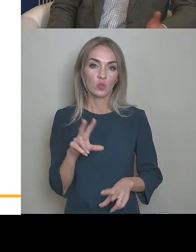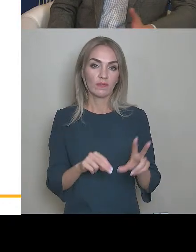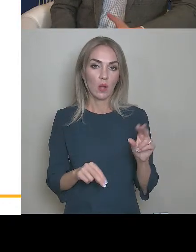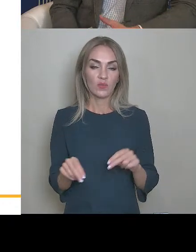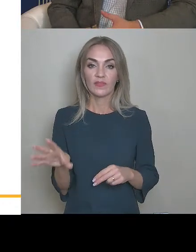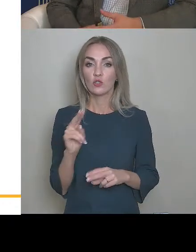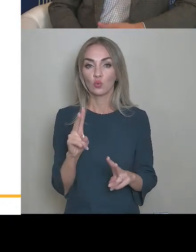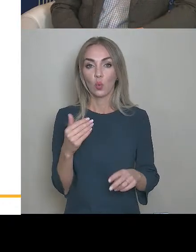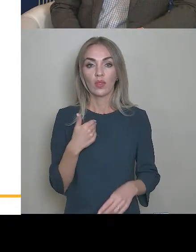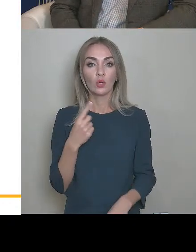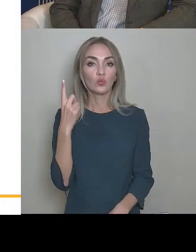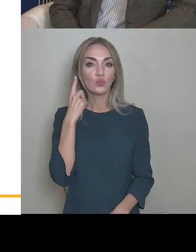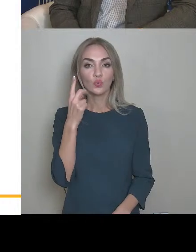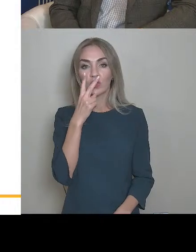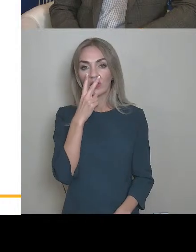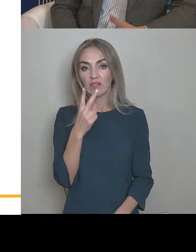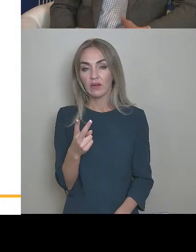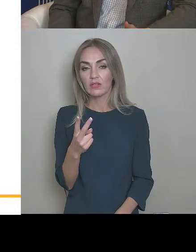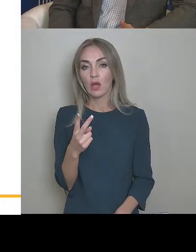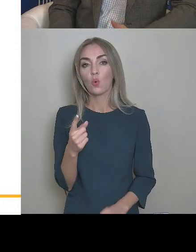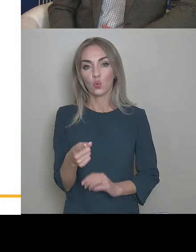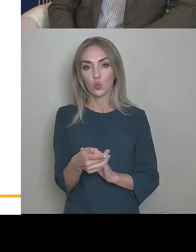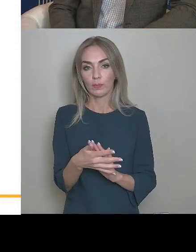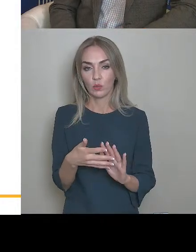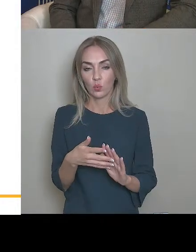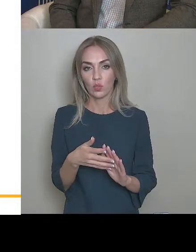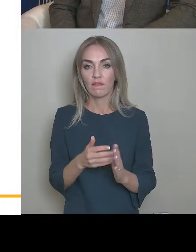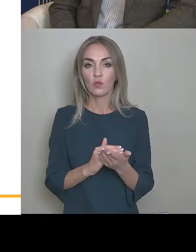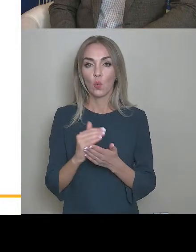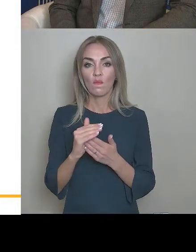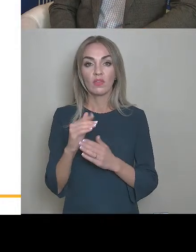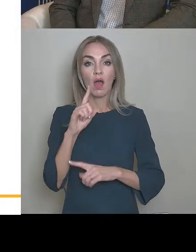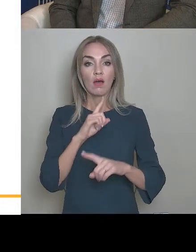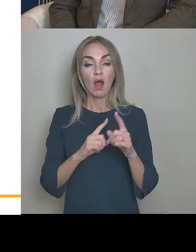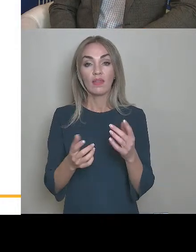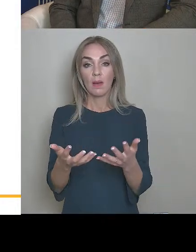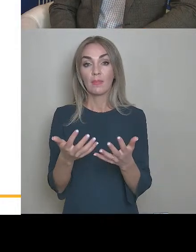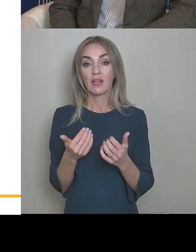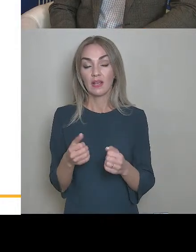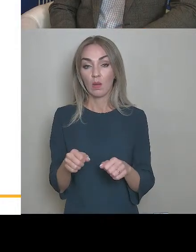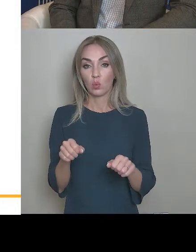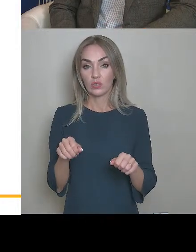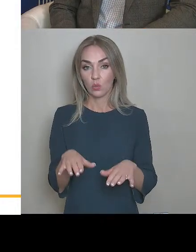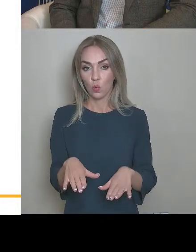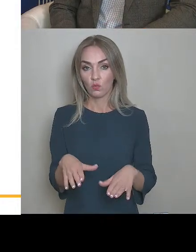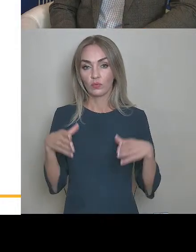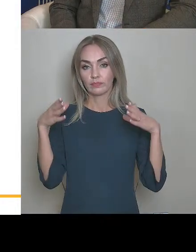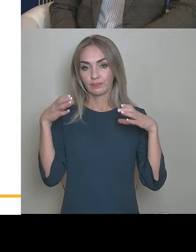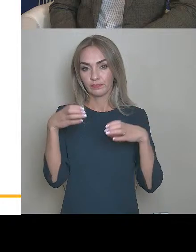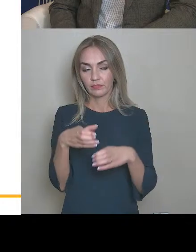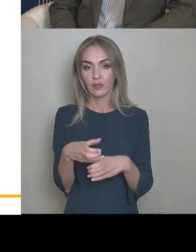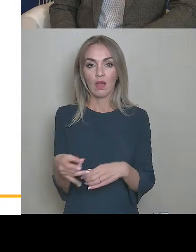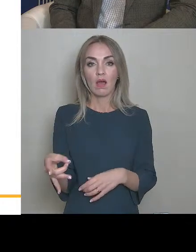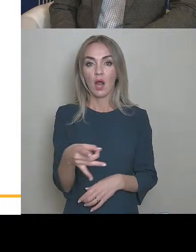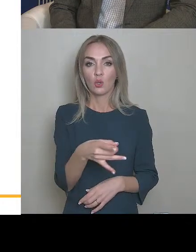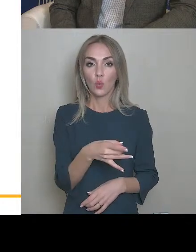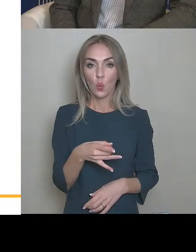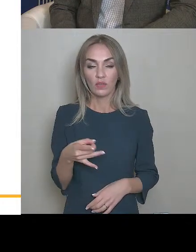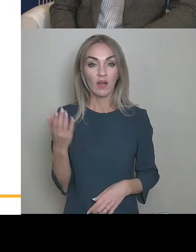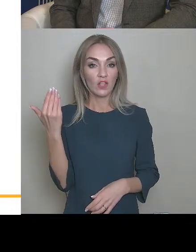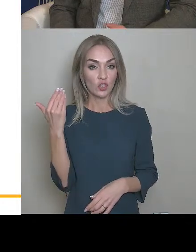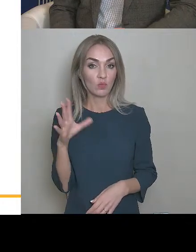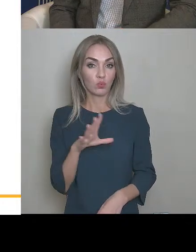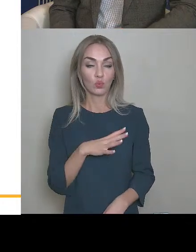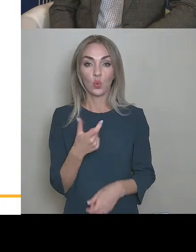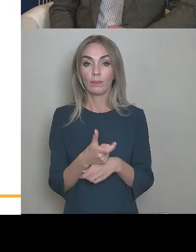first elections? I hope that everybody who is watching us understands why the parliament passed a resolution about administrative